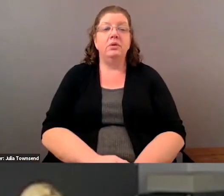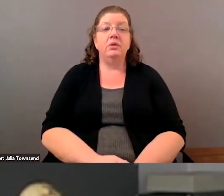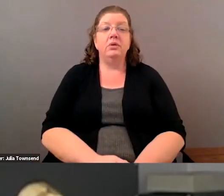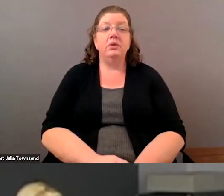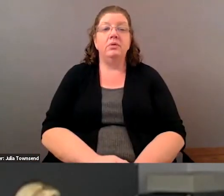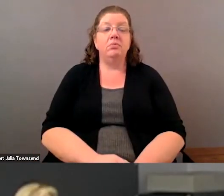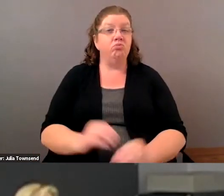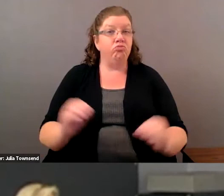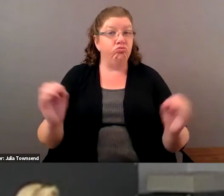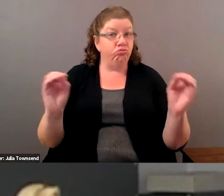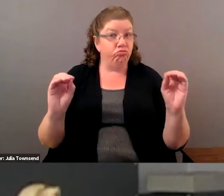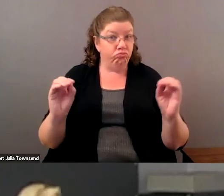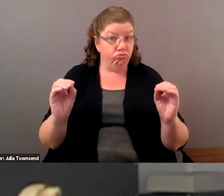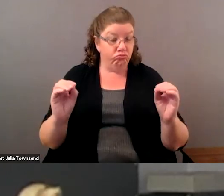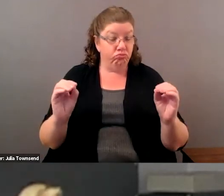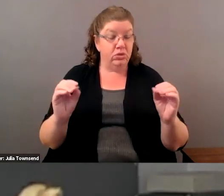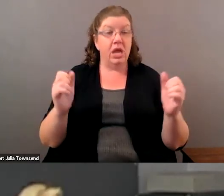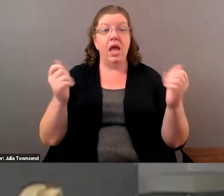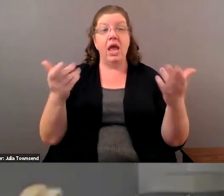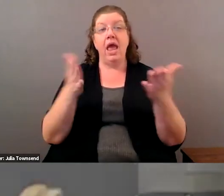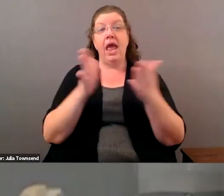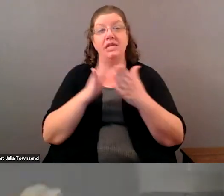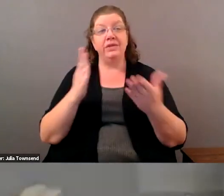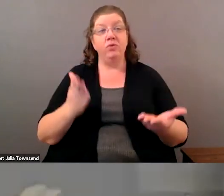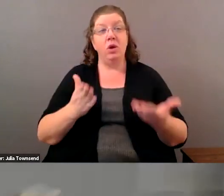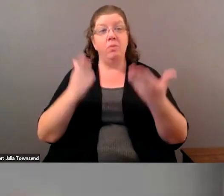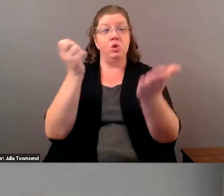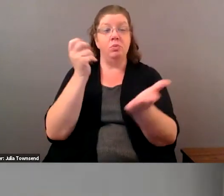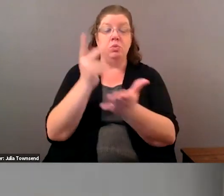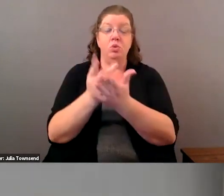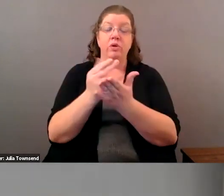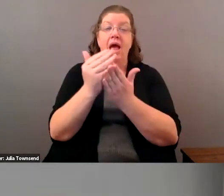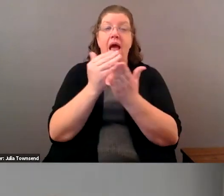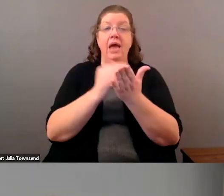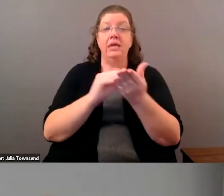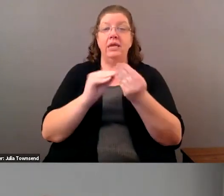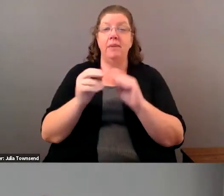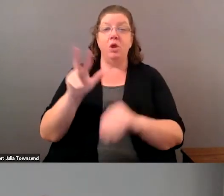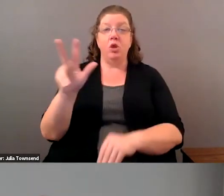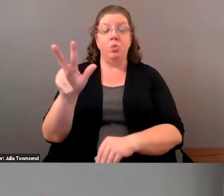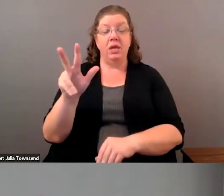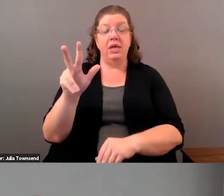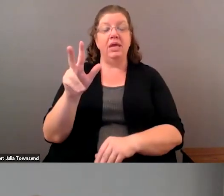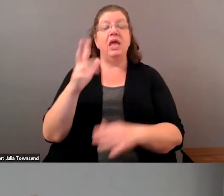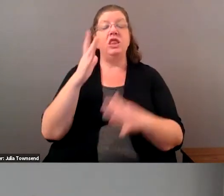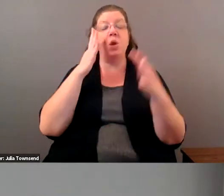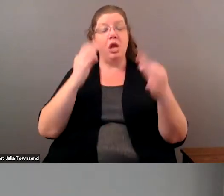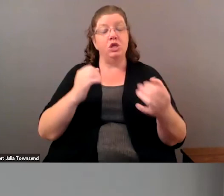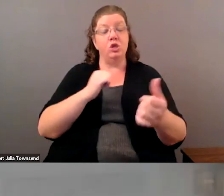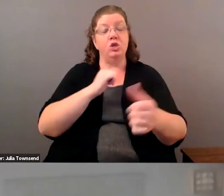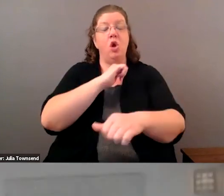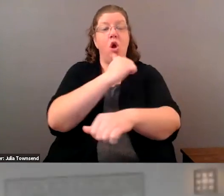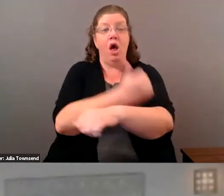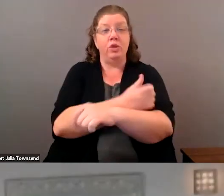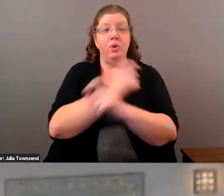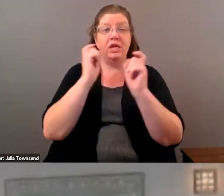Seeing none, I'd like to ask for a motion to approve item number 3, the resolution authorizing the issuance